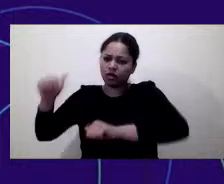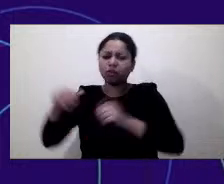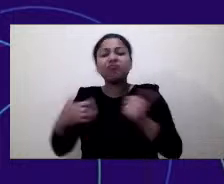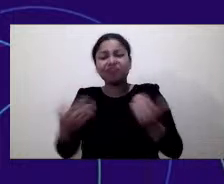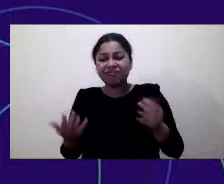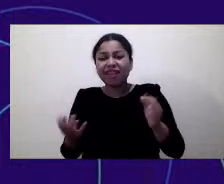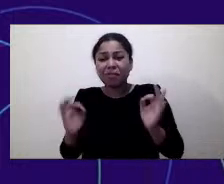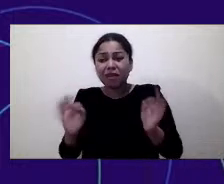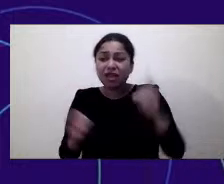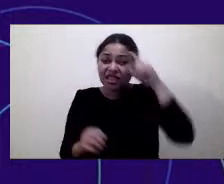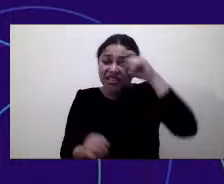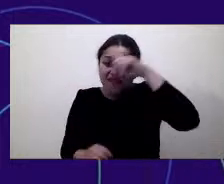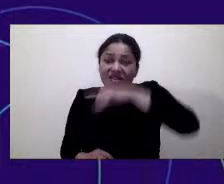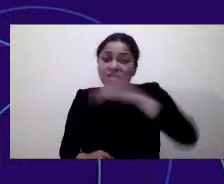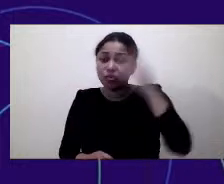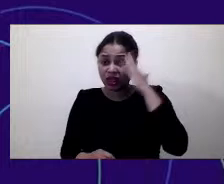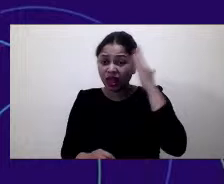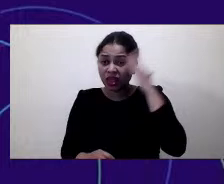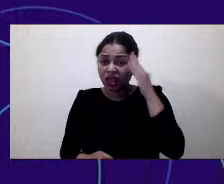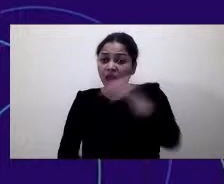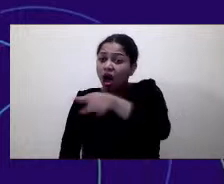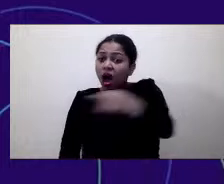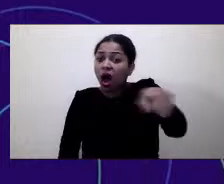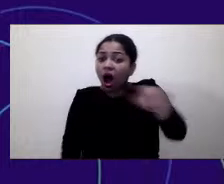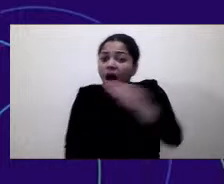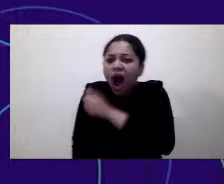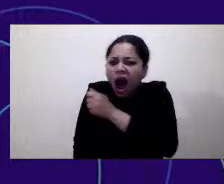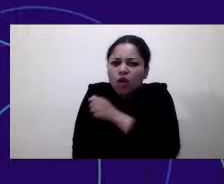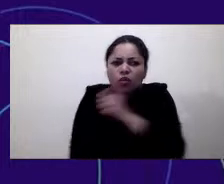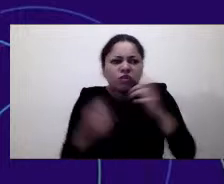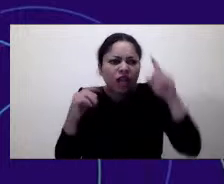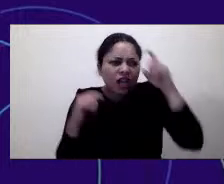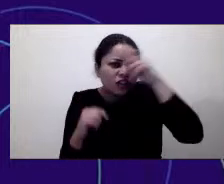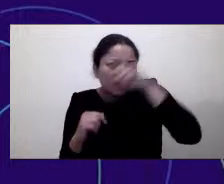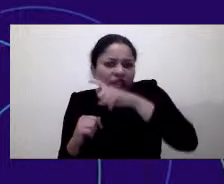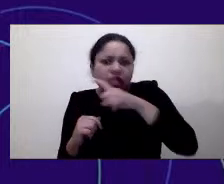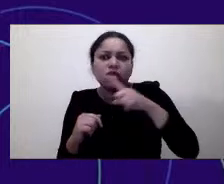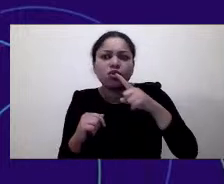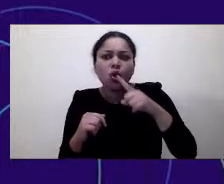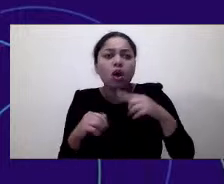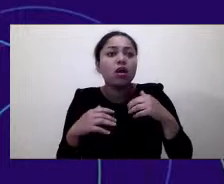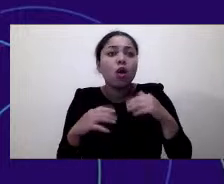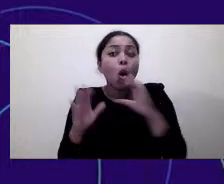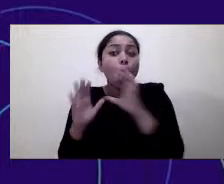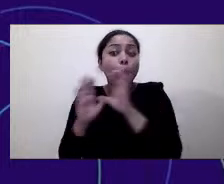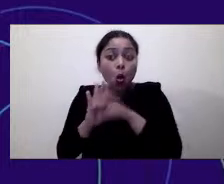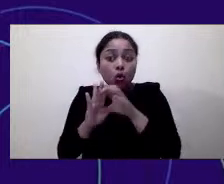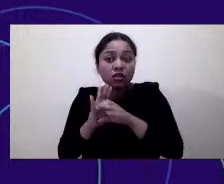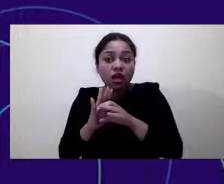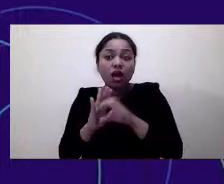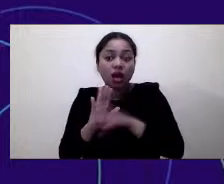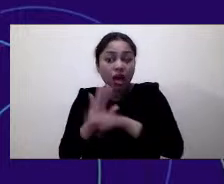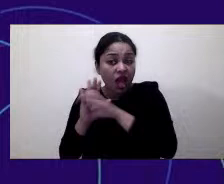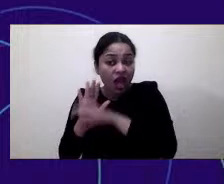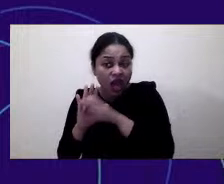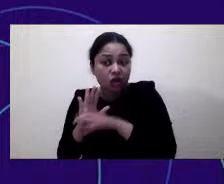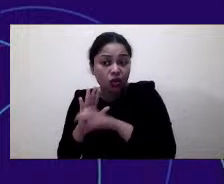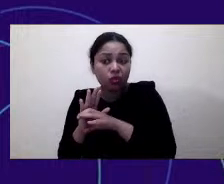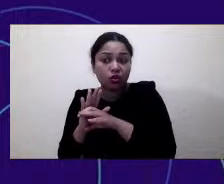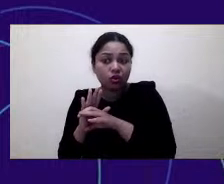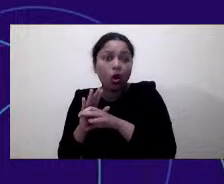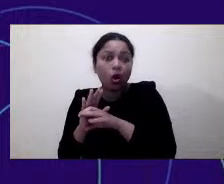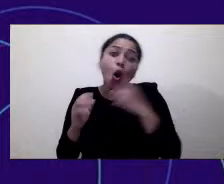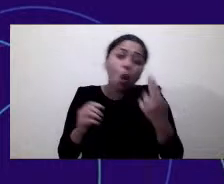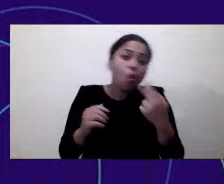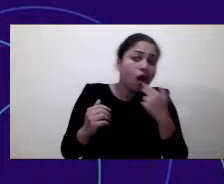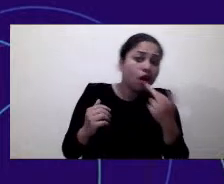are having a hard time understanding a concept, or they are having a hard time communicating it, right? So